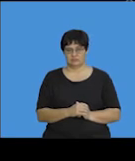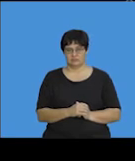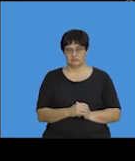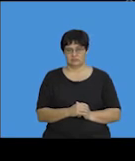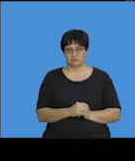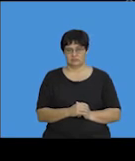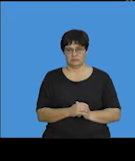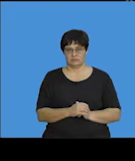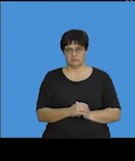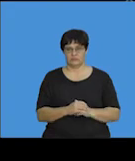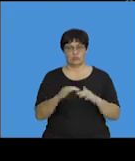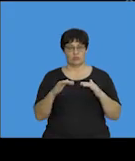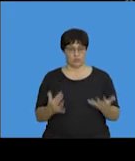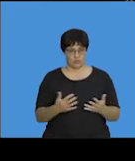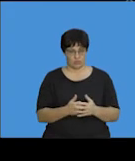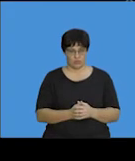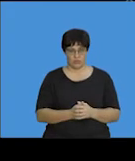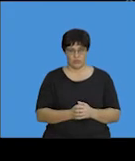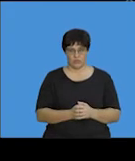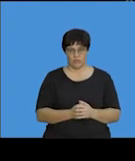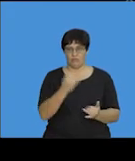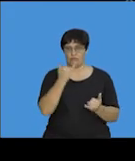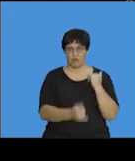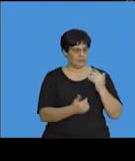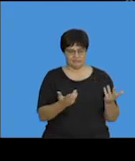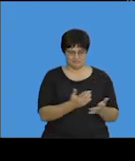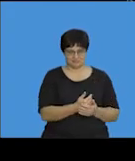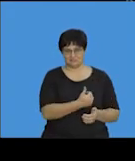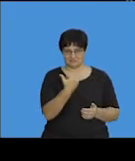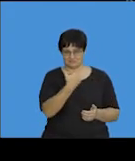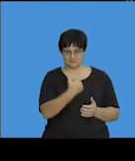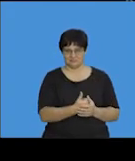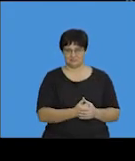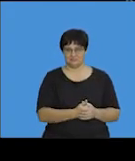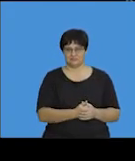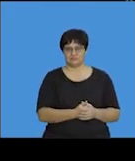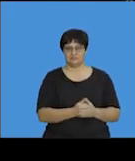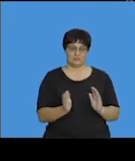Oh, there it is. Okay. So, wrong way.